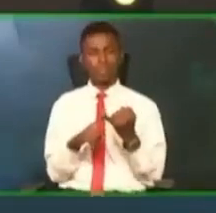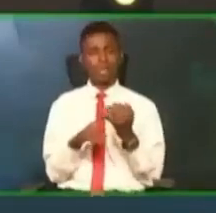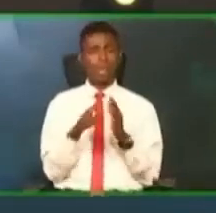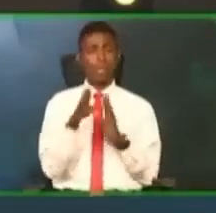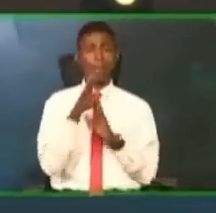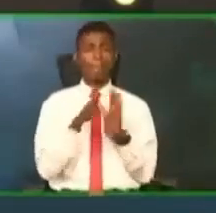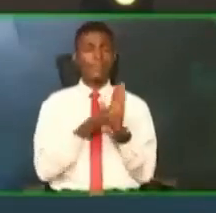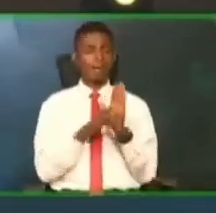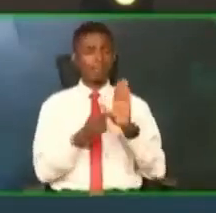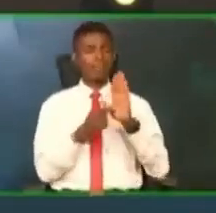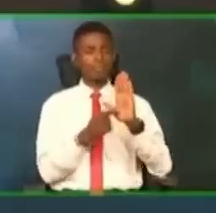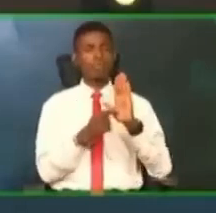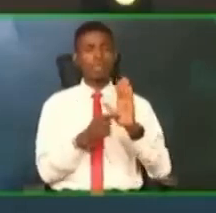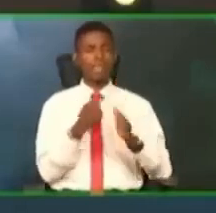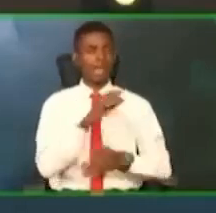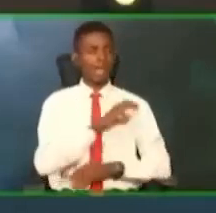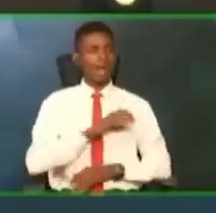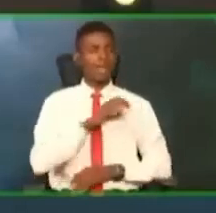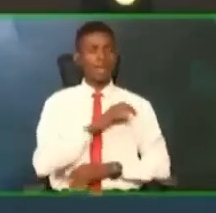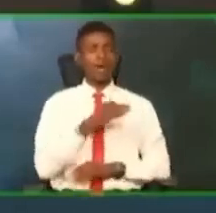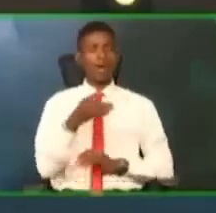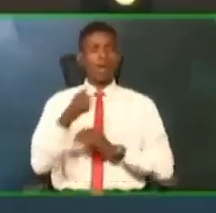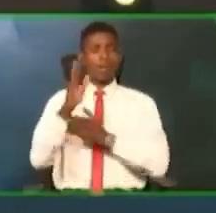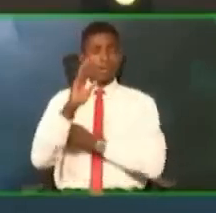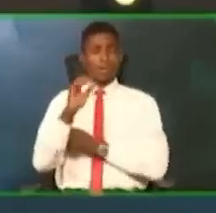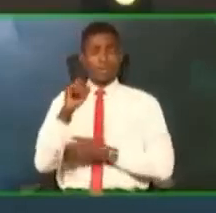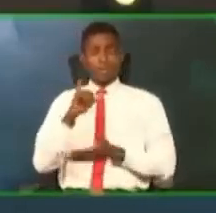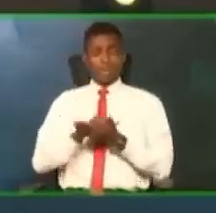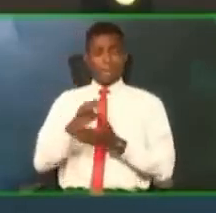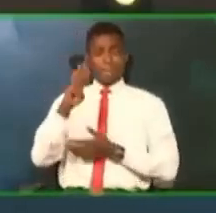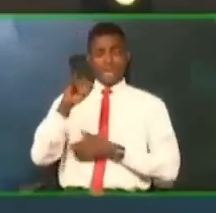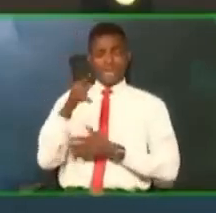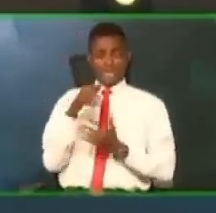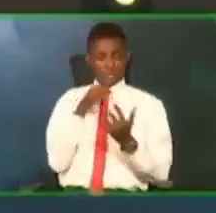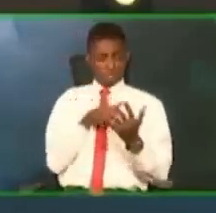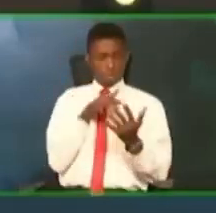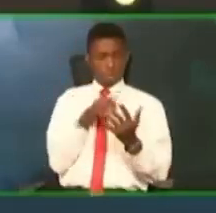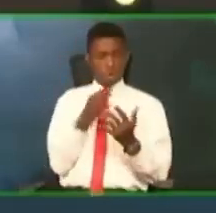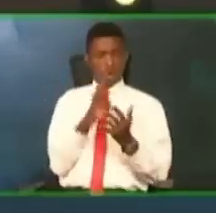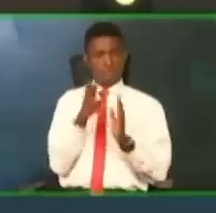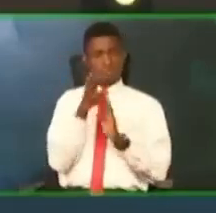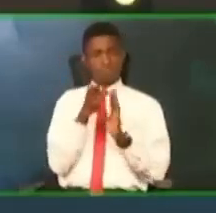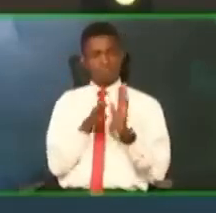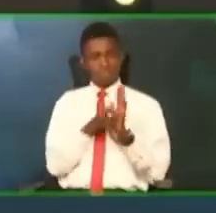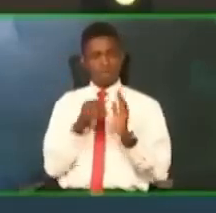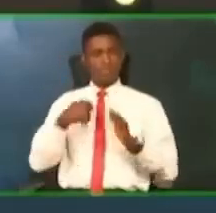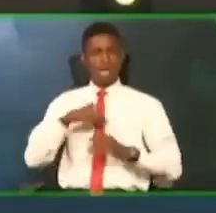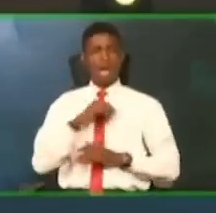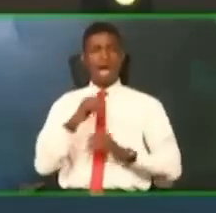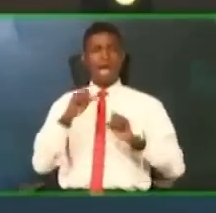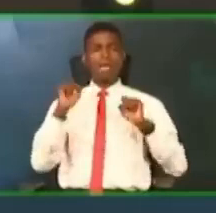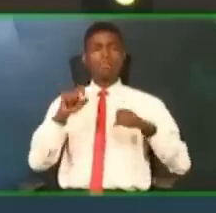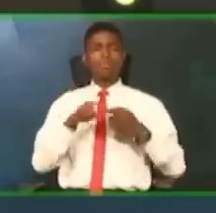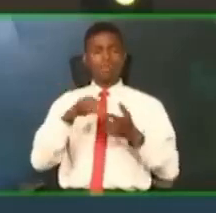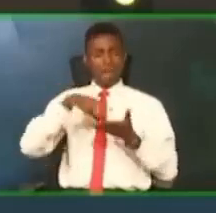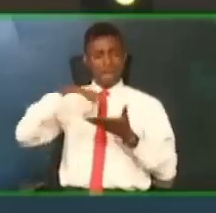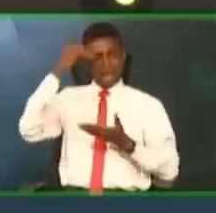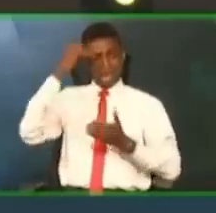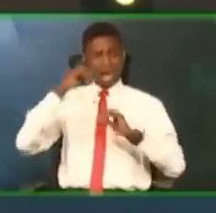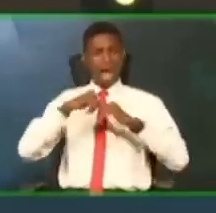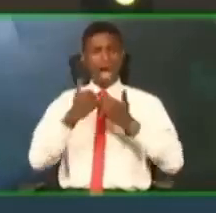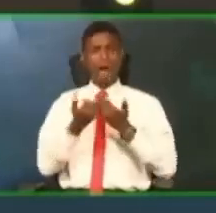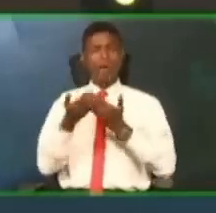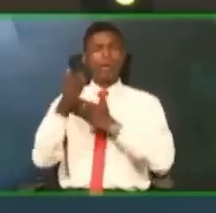Scripture reveals the character of God, so that by the study of scripture, we are able to learn how God operates, the